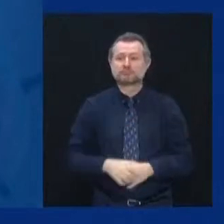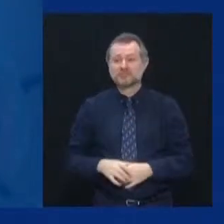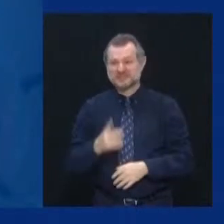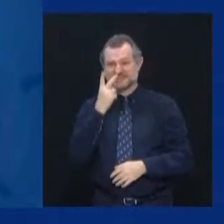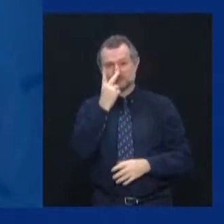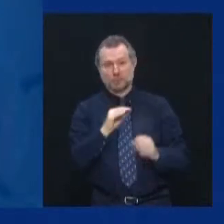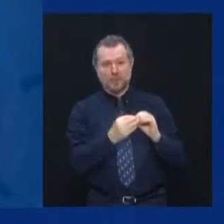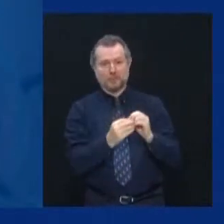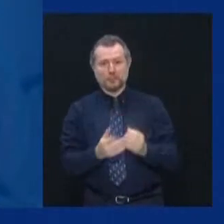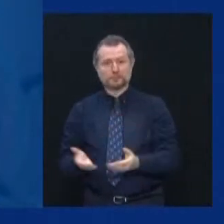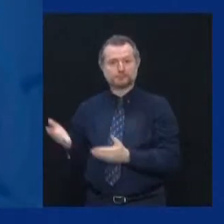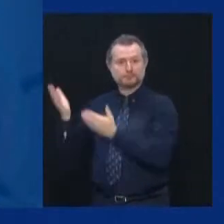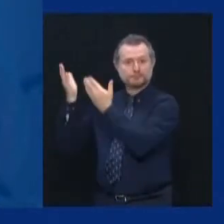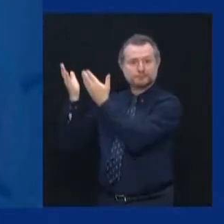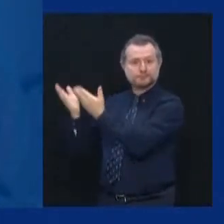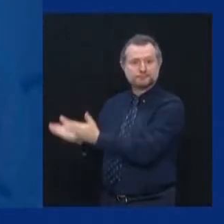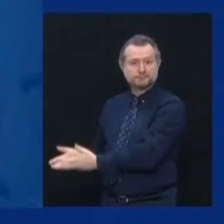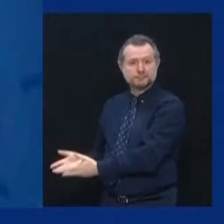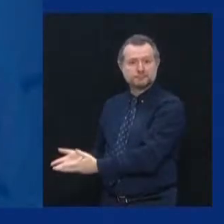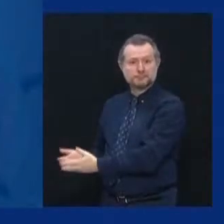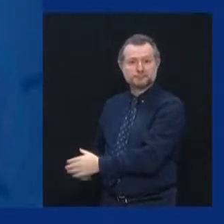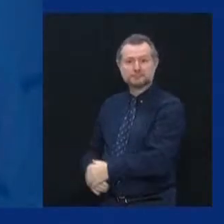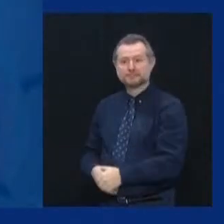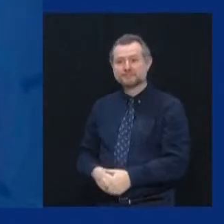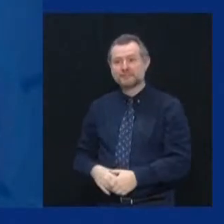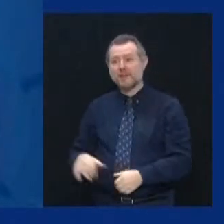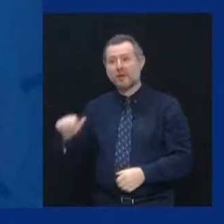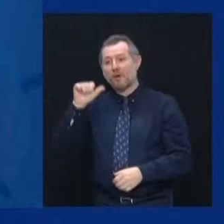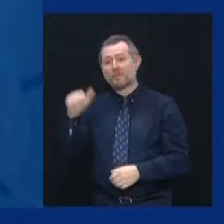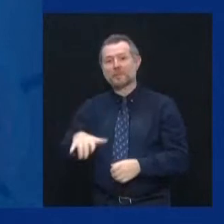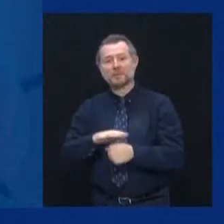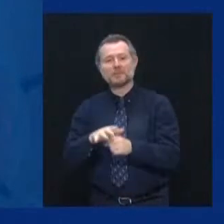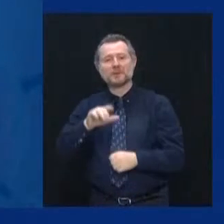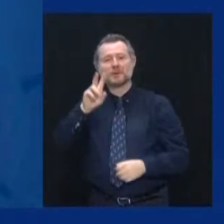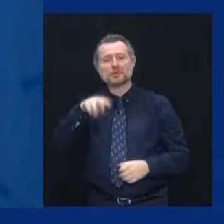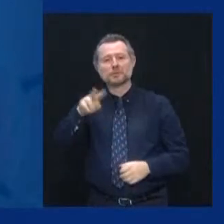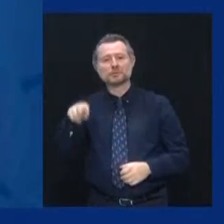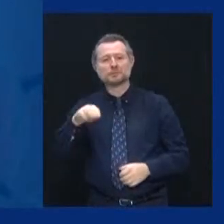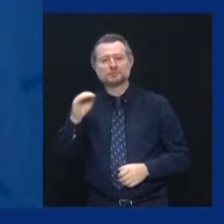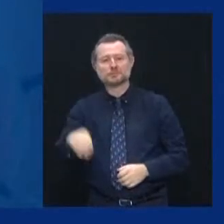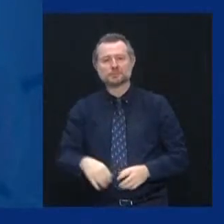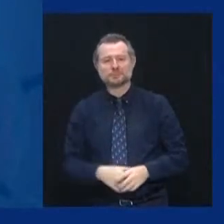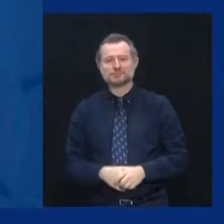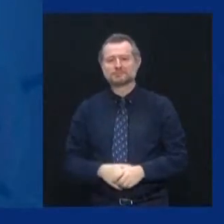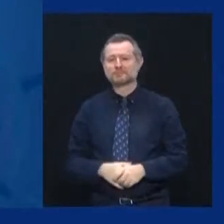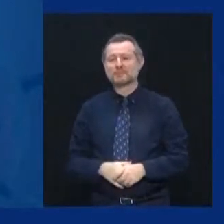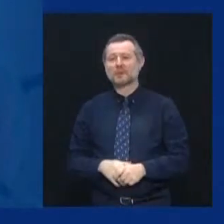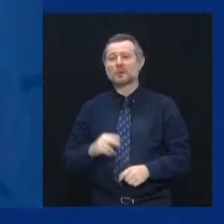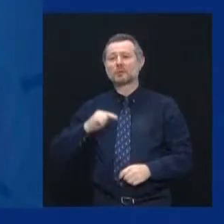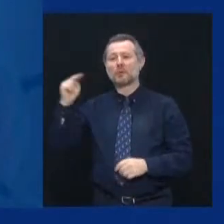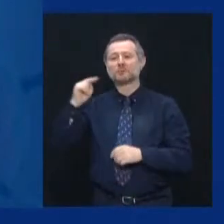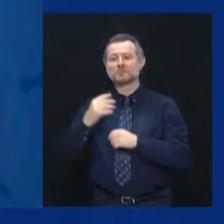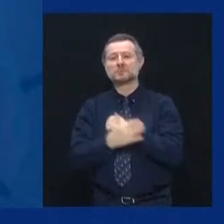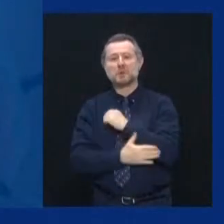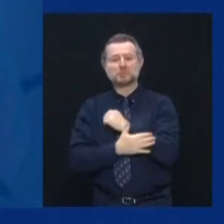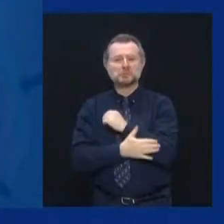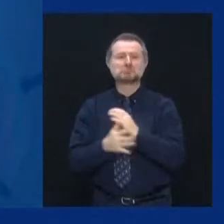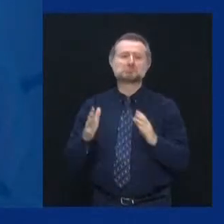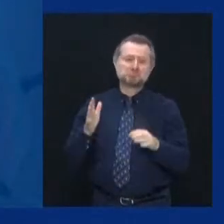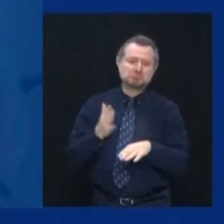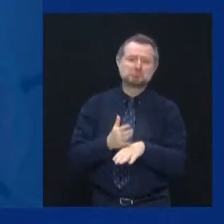where we are. We're 22% in the capital region. North Country's doing better